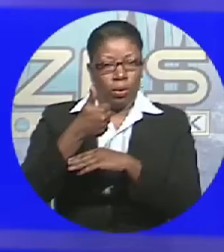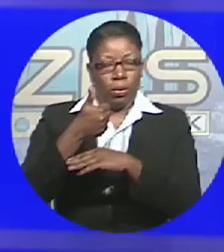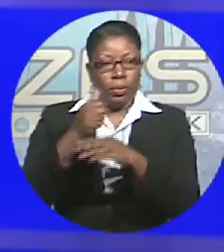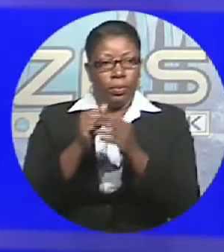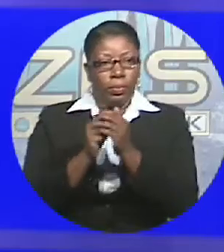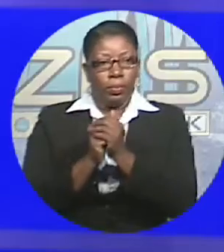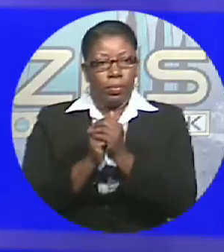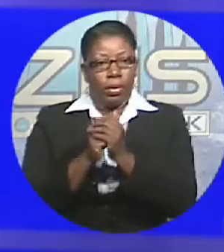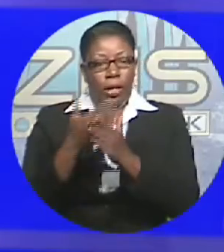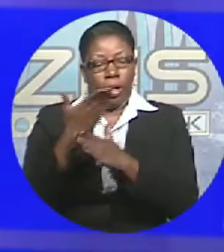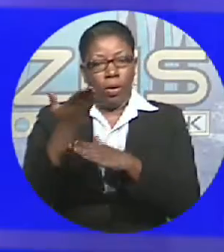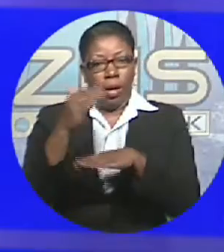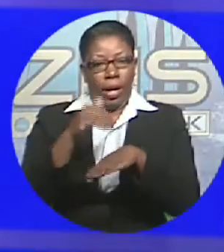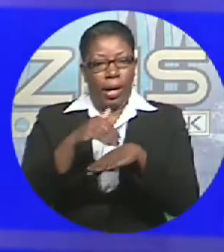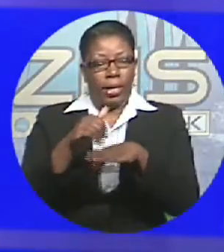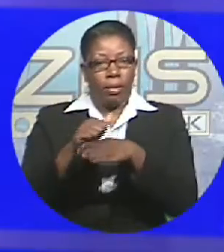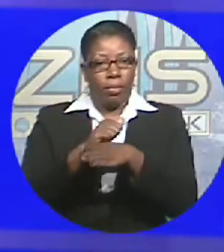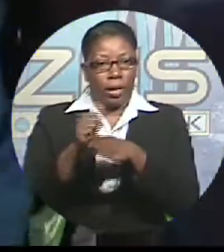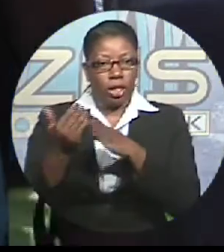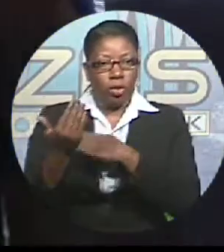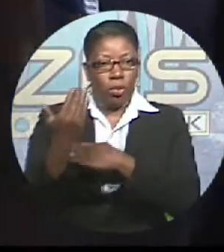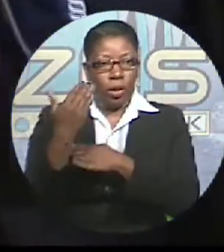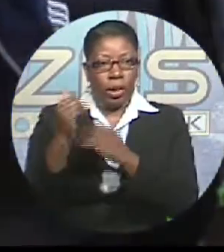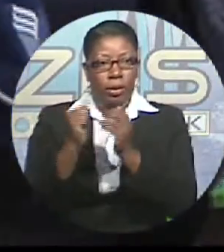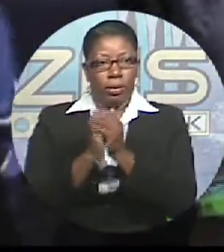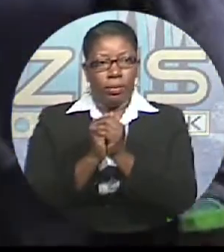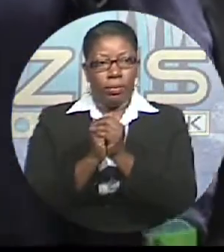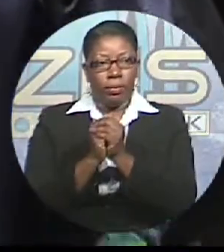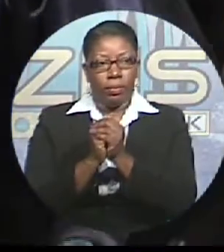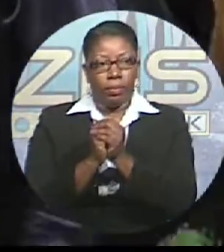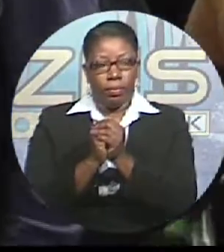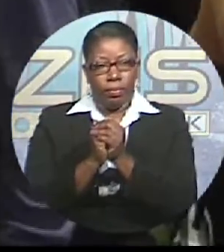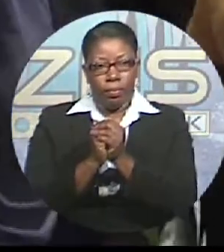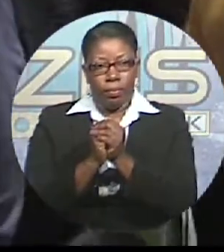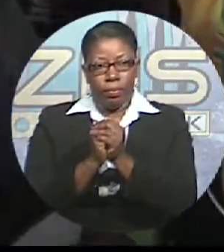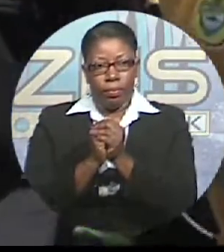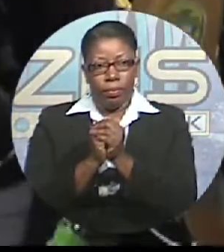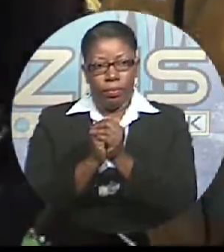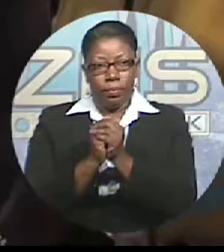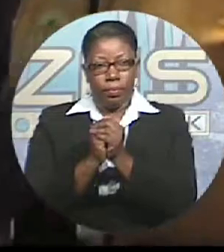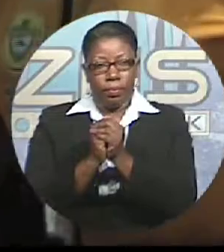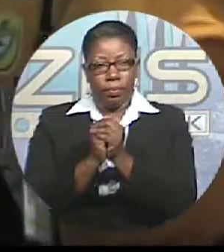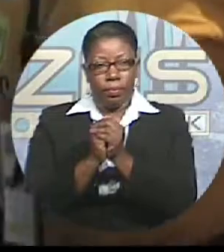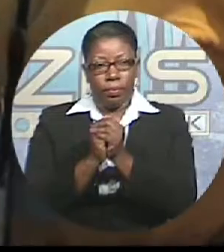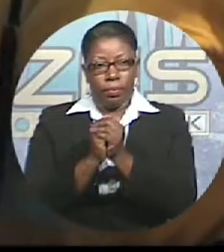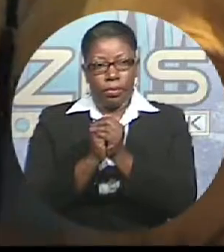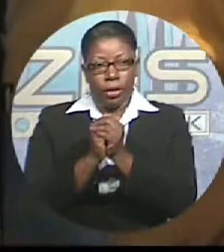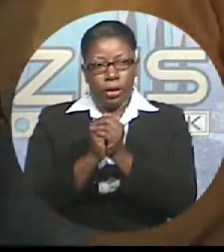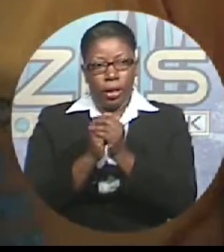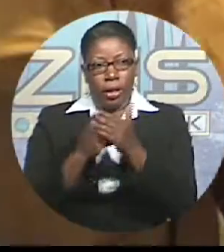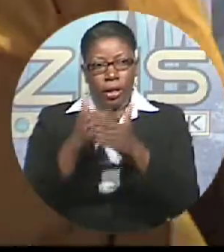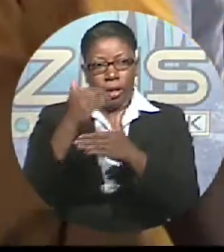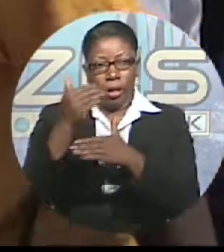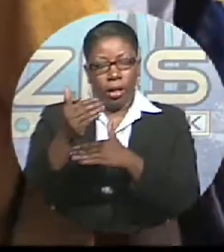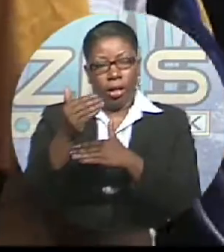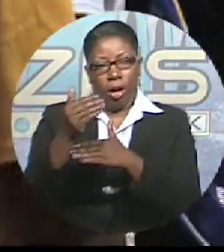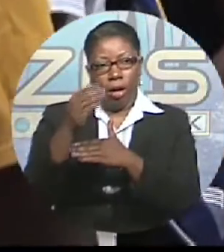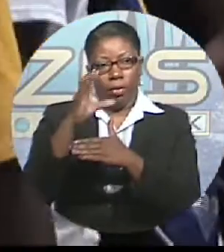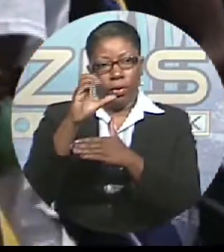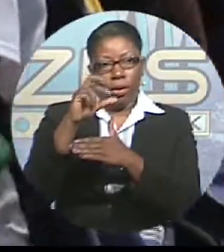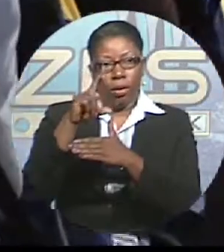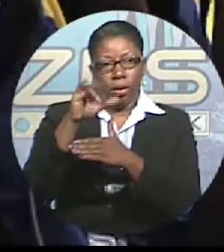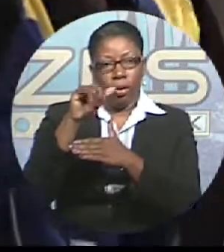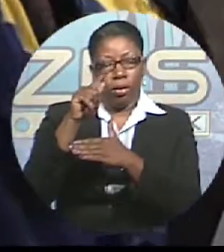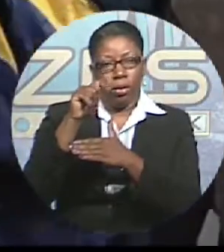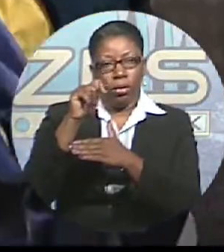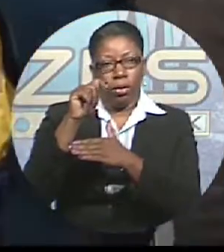at practice this morning. Team Bahamas arrives here at Piscina Olympico Raleigh Bislick ahead of the CARIFTA Swimming Championships that starts here in